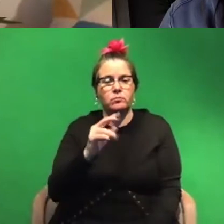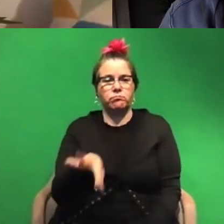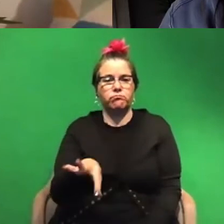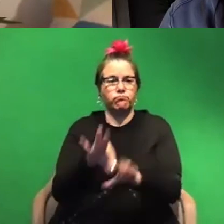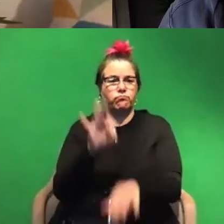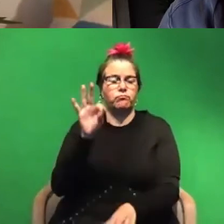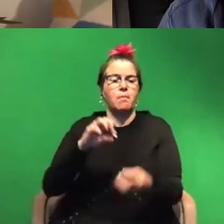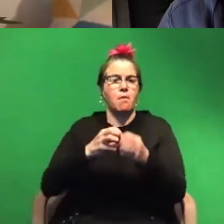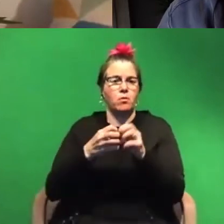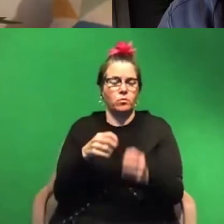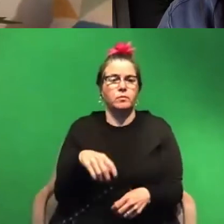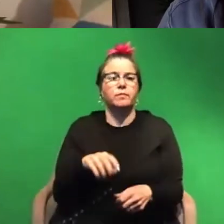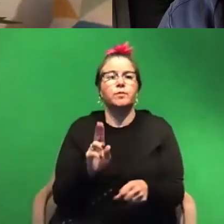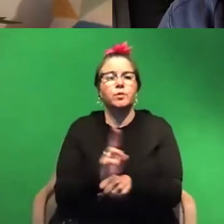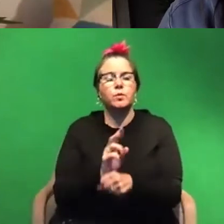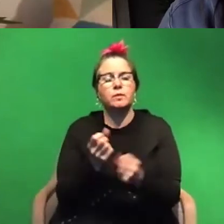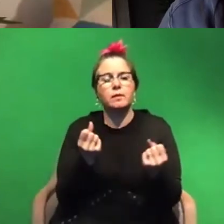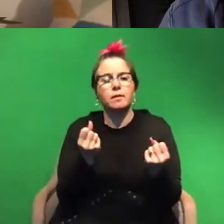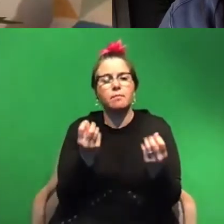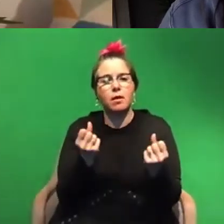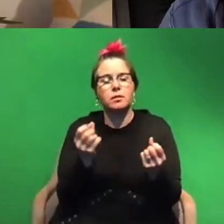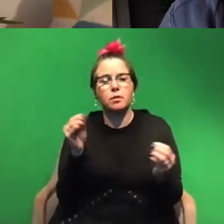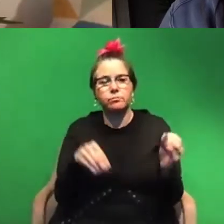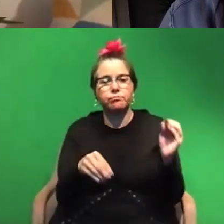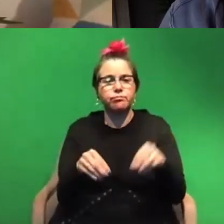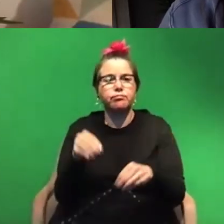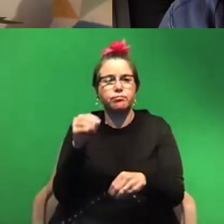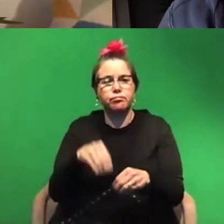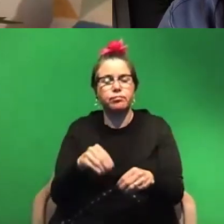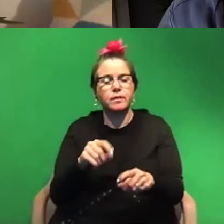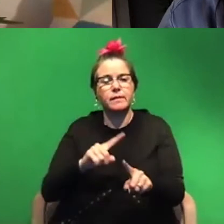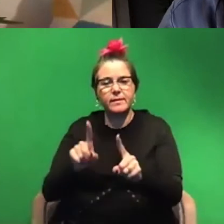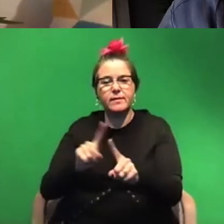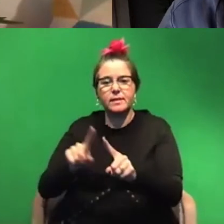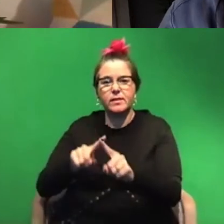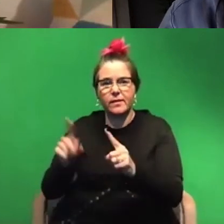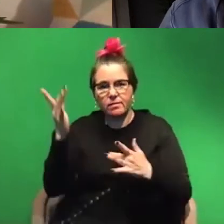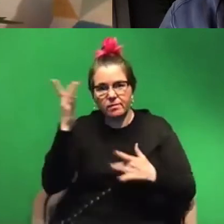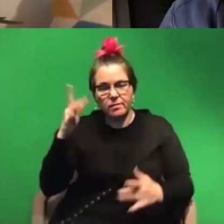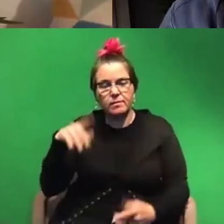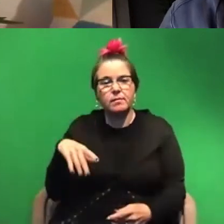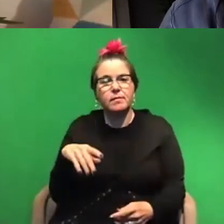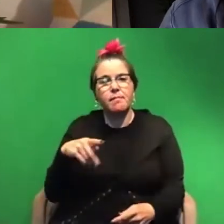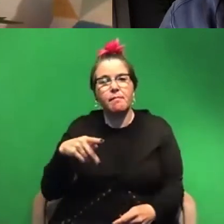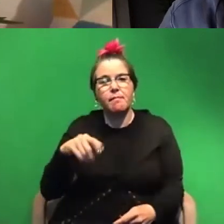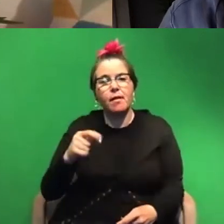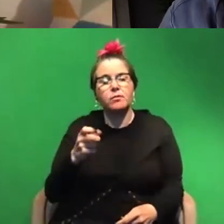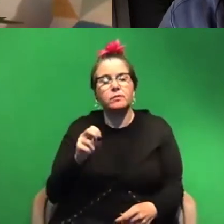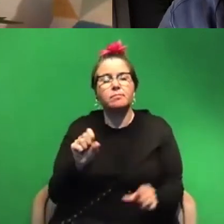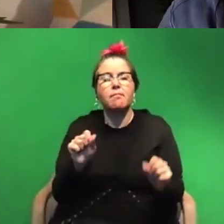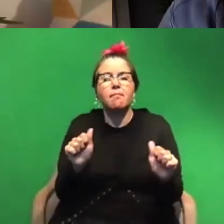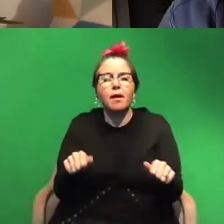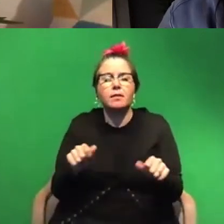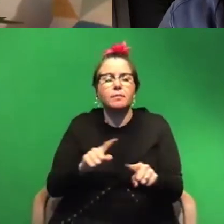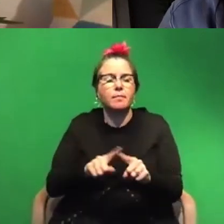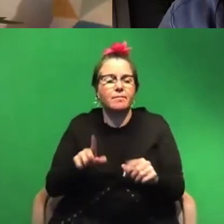and using multiple such antigen molecule of different pathogens. And that's definitely possible, but we haven't